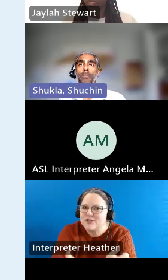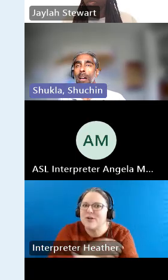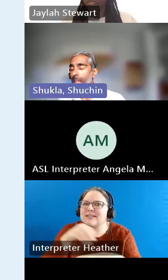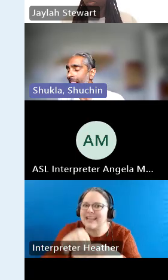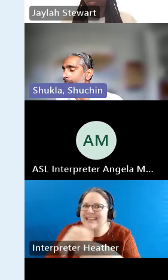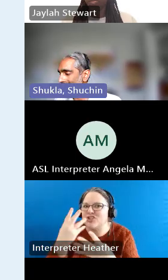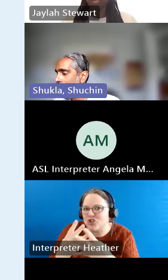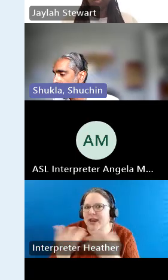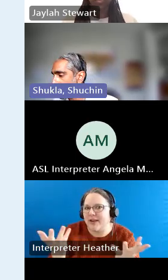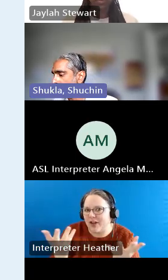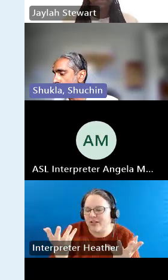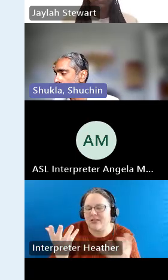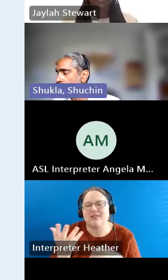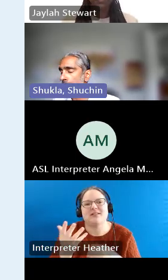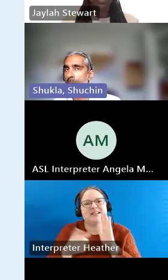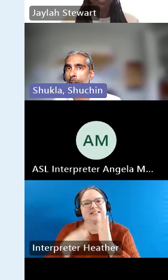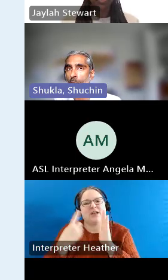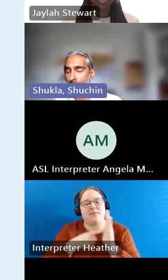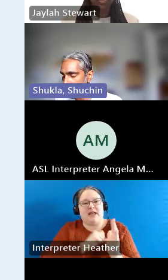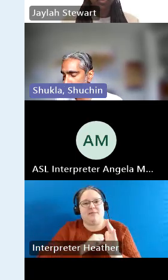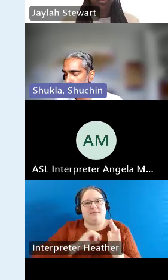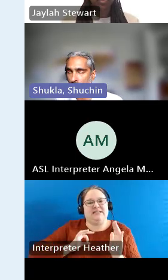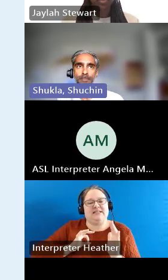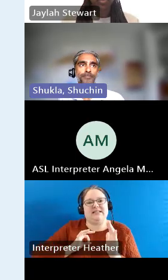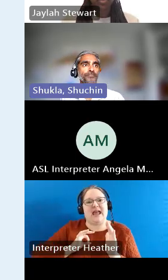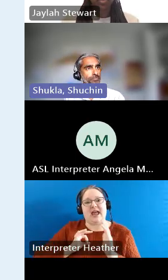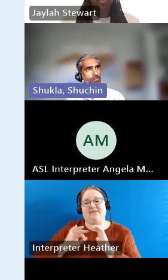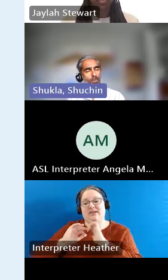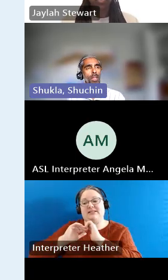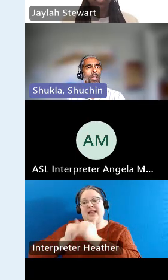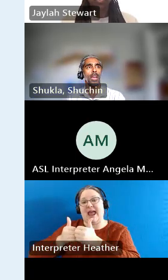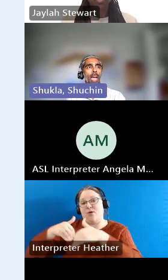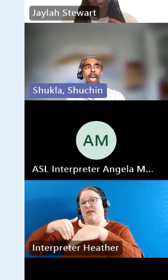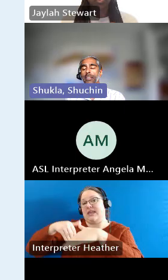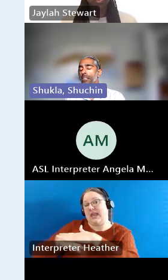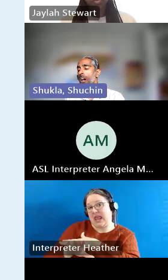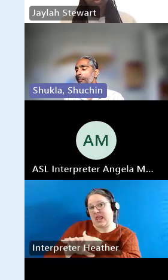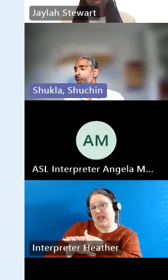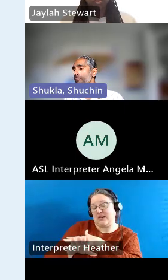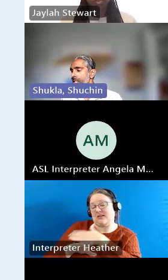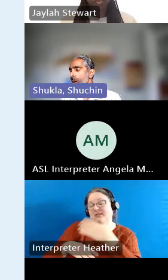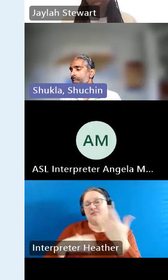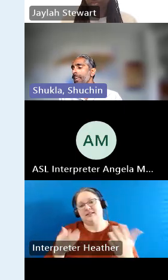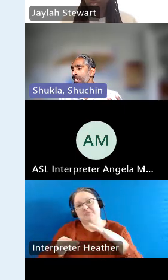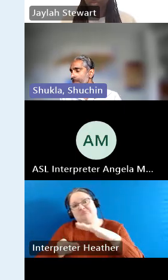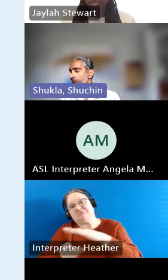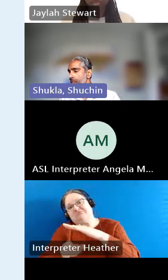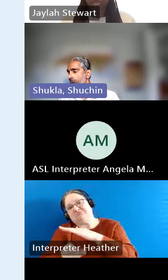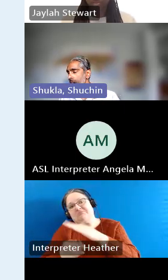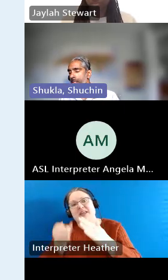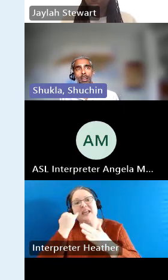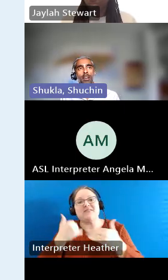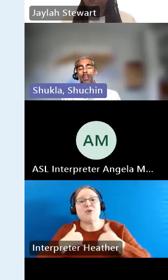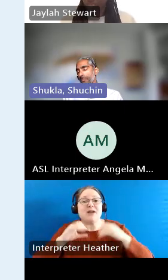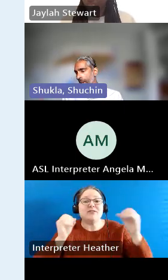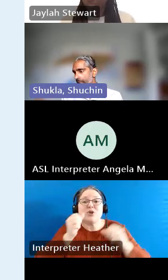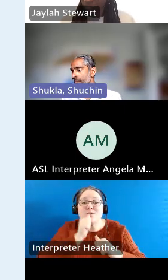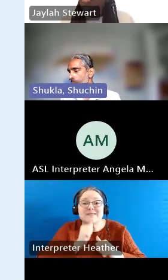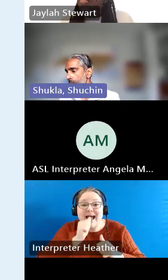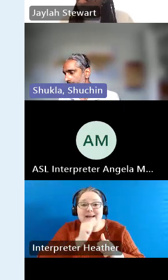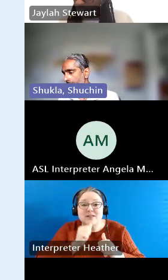a lot of times staff has to do with how those drugs get into jails. And if you have no tolerance and get exposed to